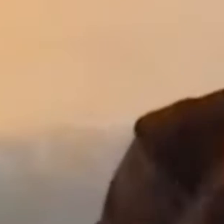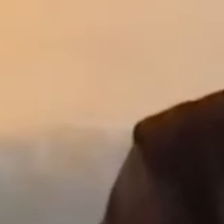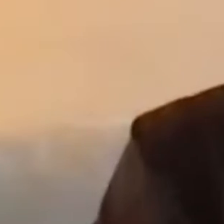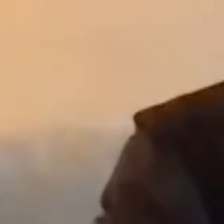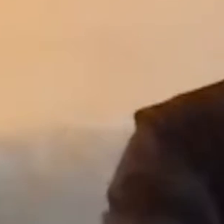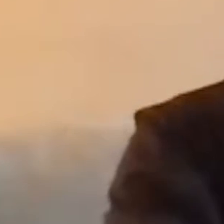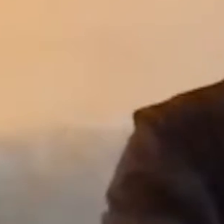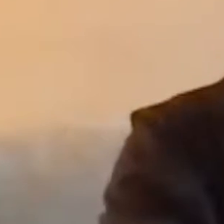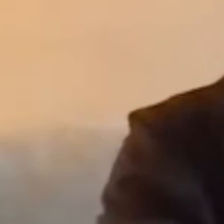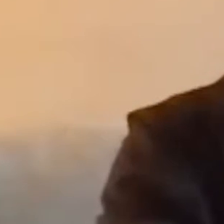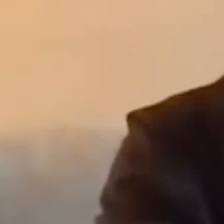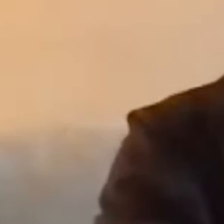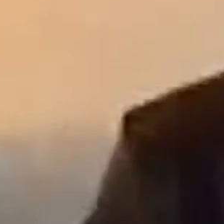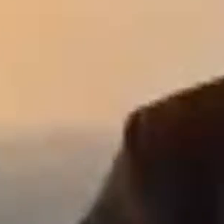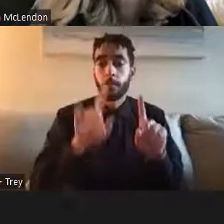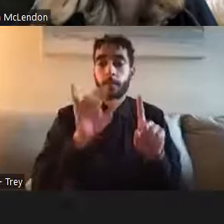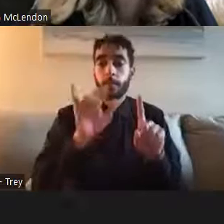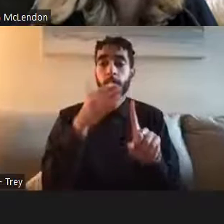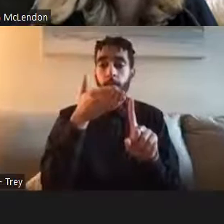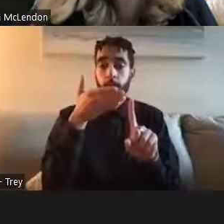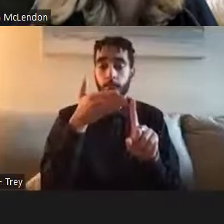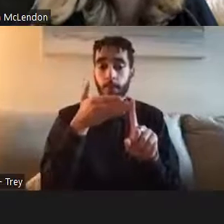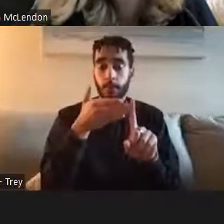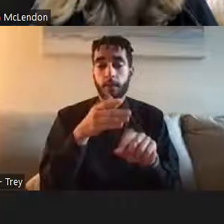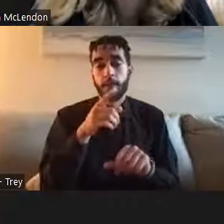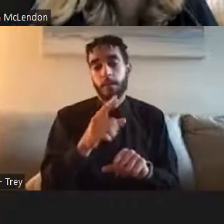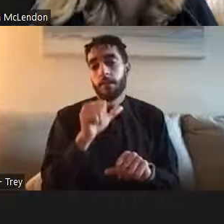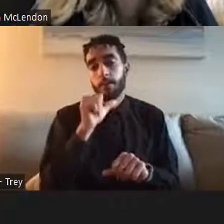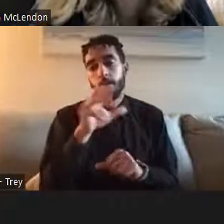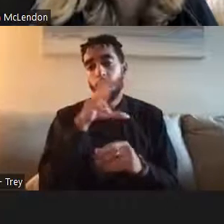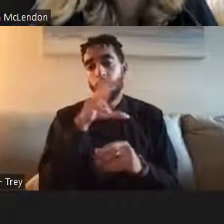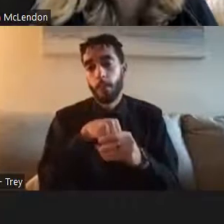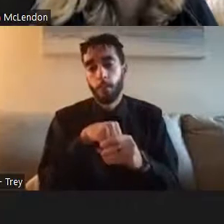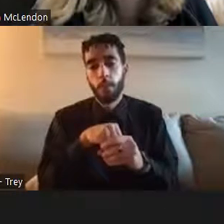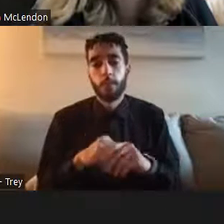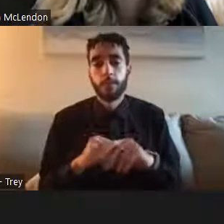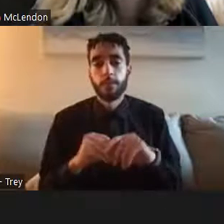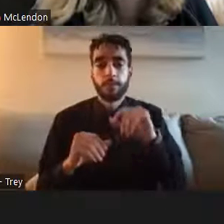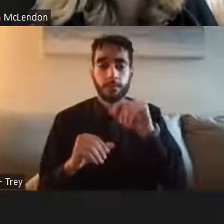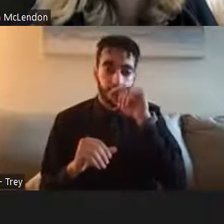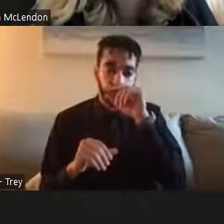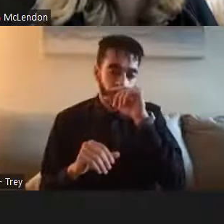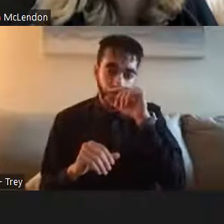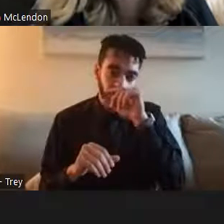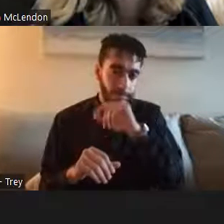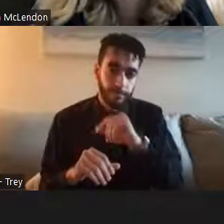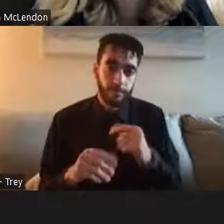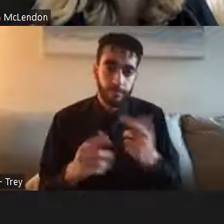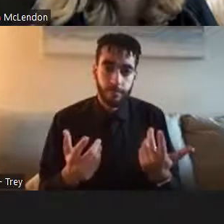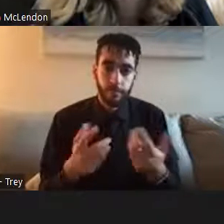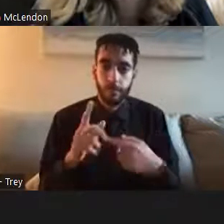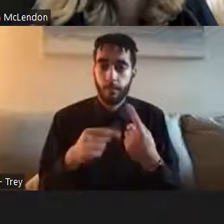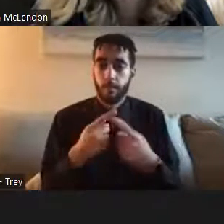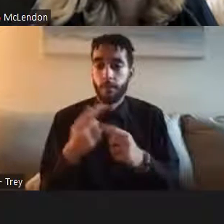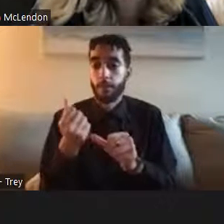the caregiver in particular, because their caregivers are typically not included. When the patient is given the